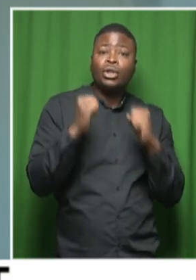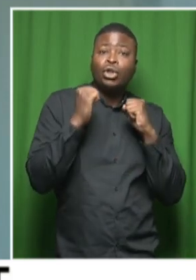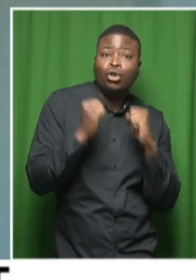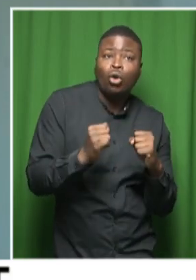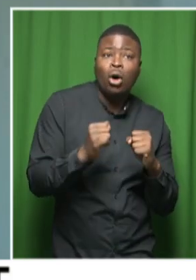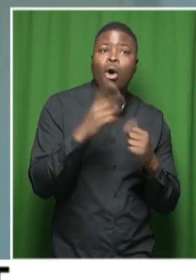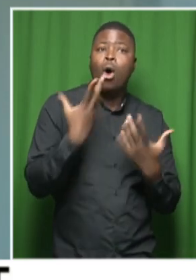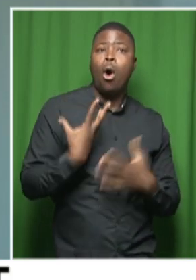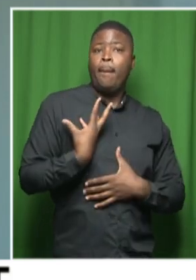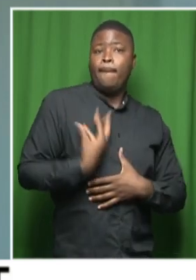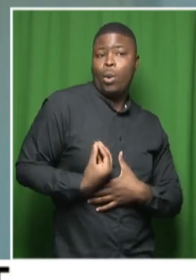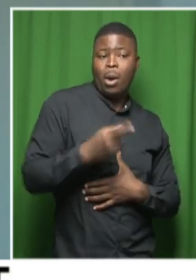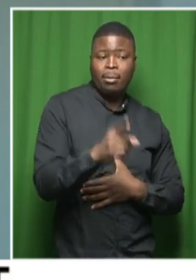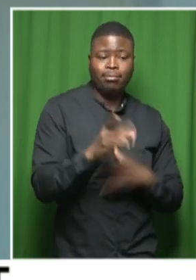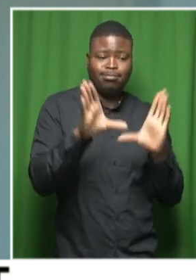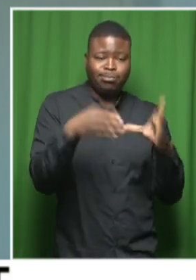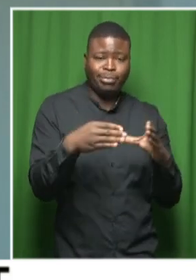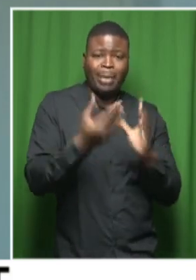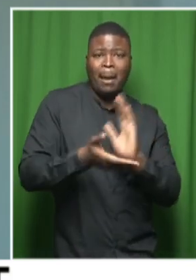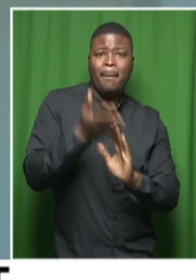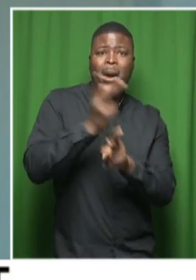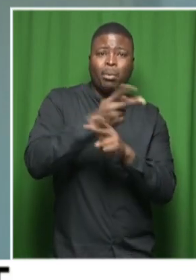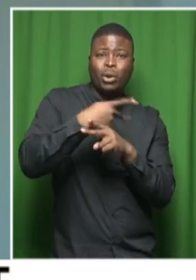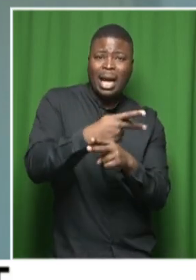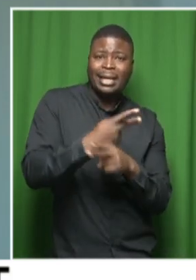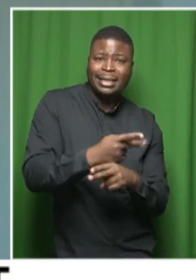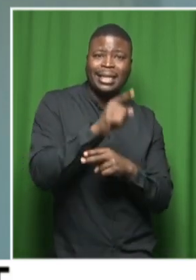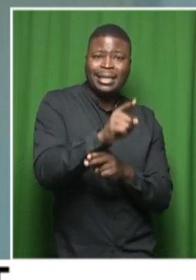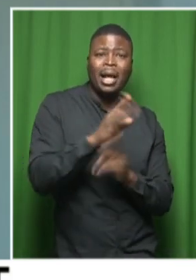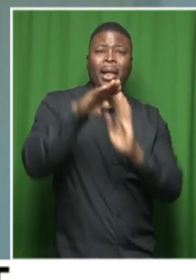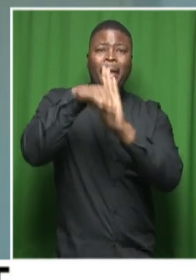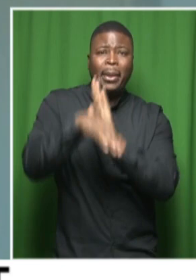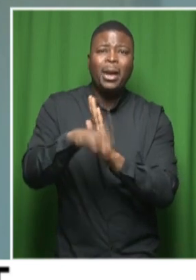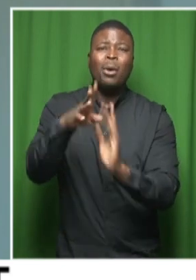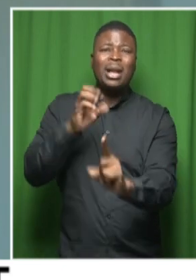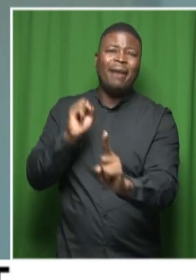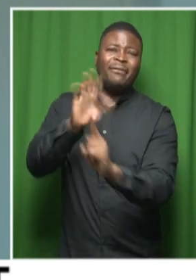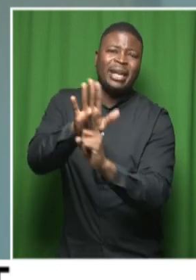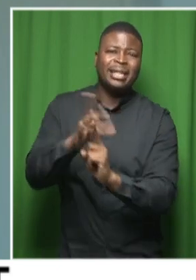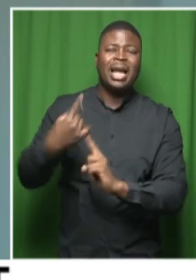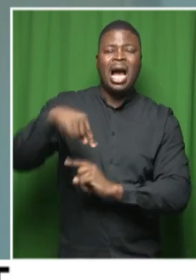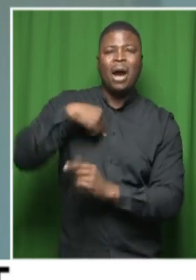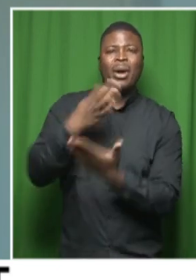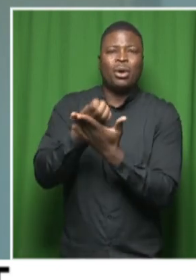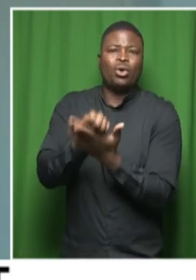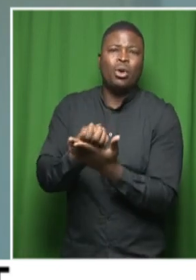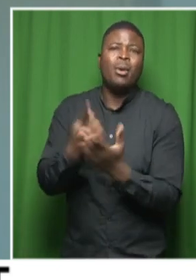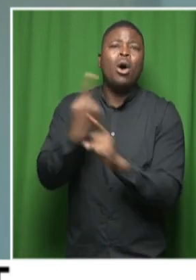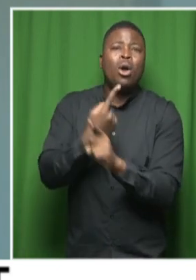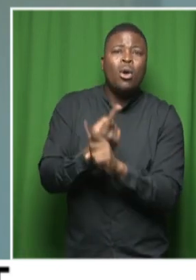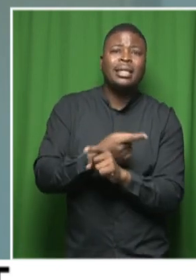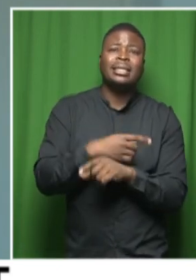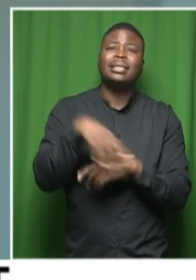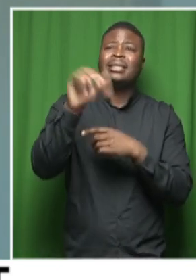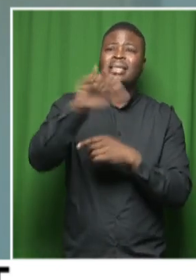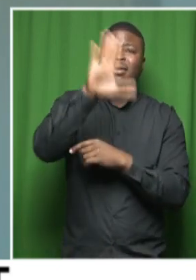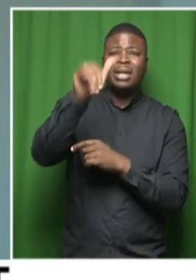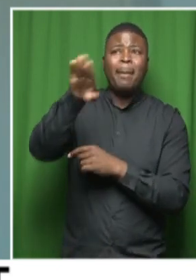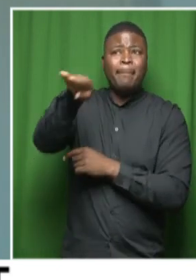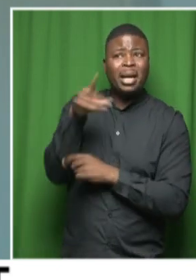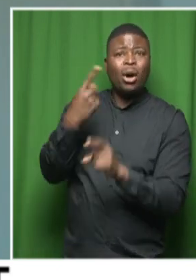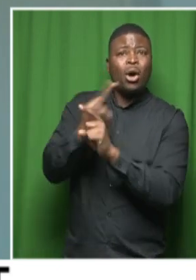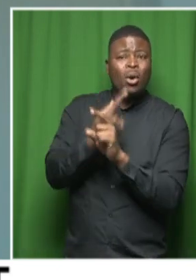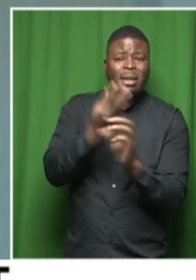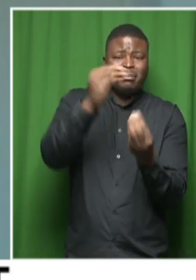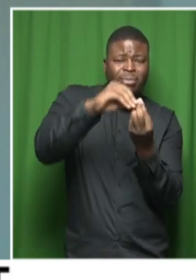its own singular mandate, is that it's just going to choke the economy by just increasing interest rate all the time, because we've